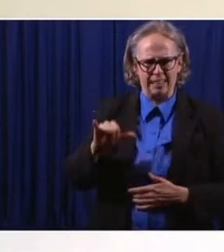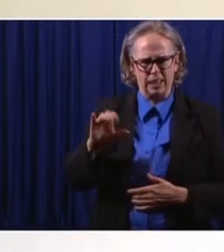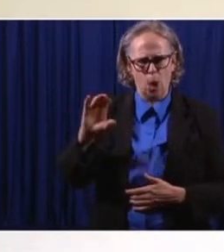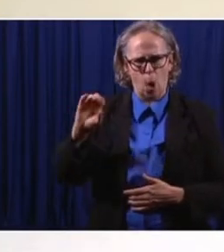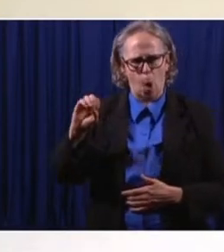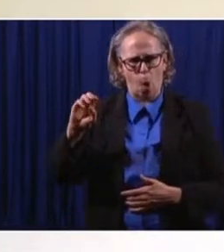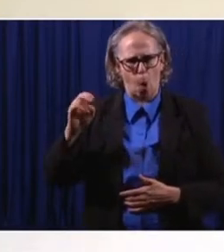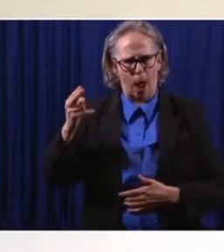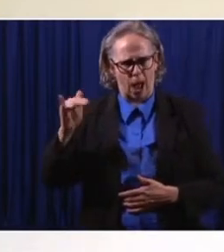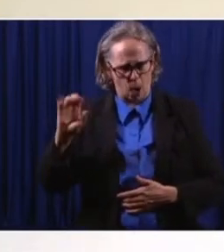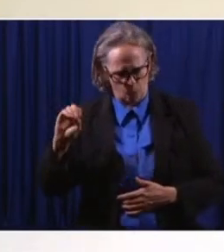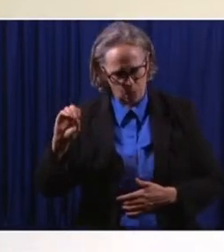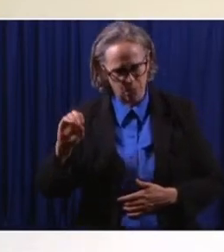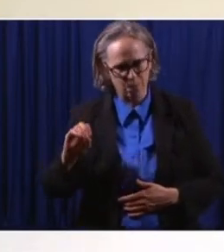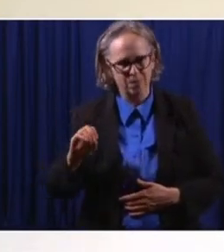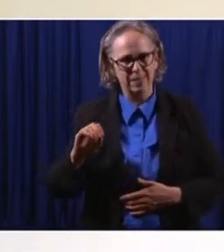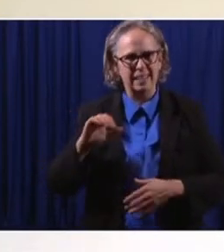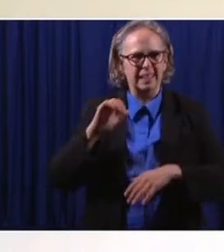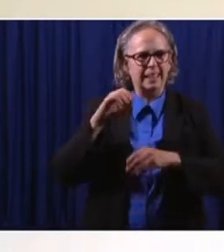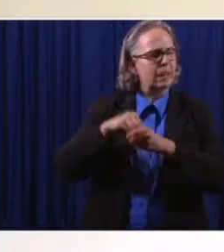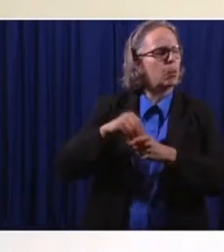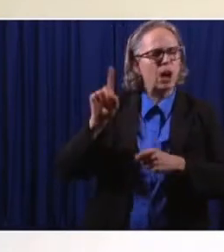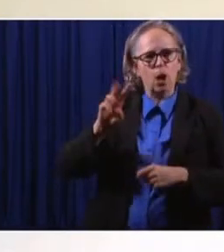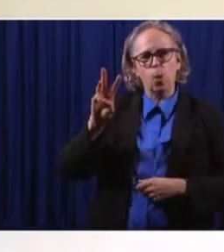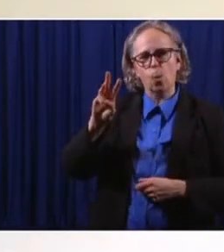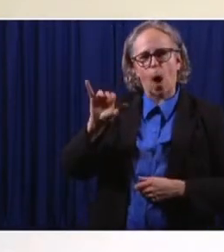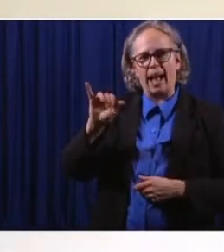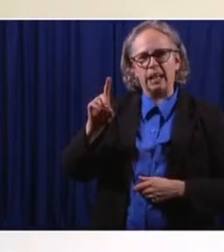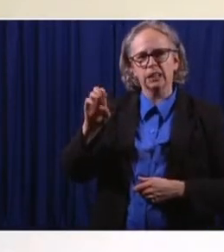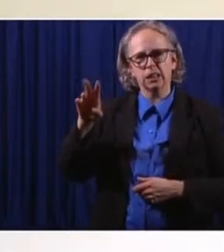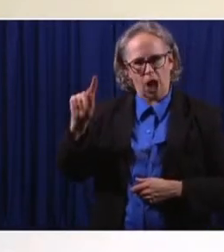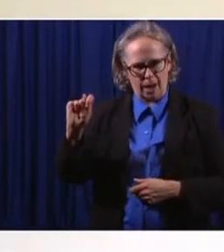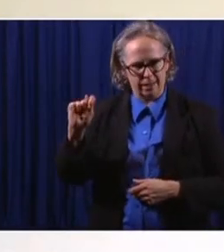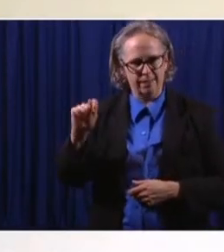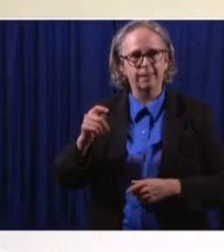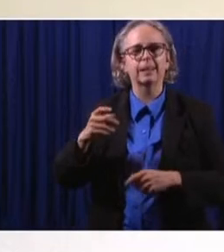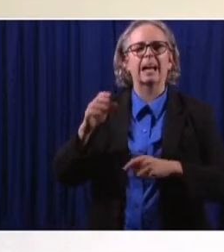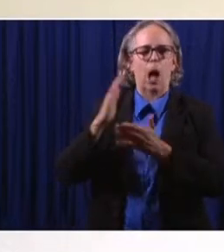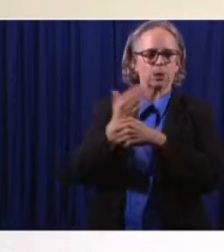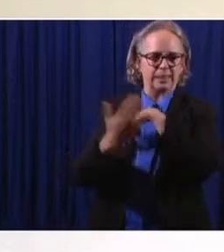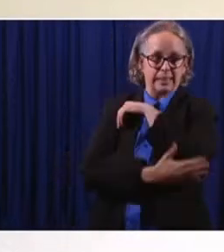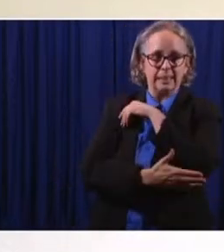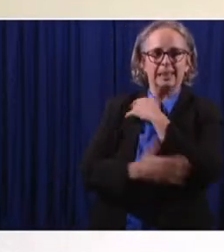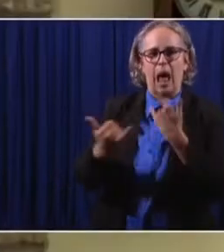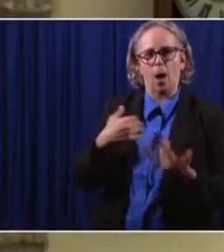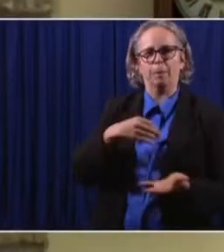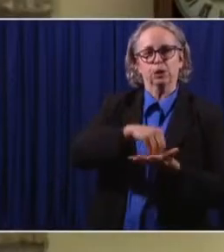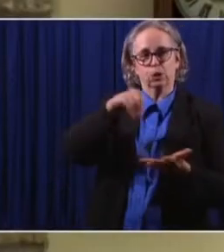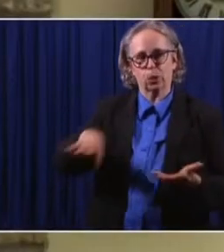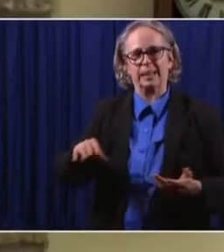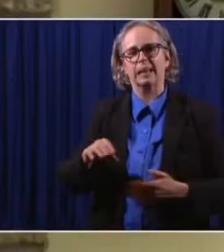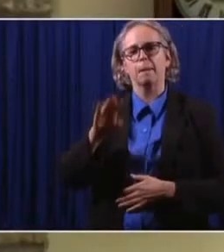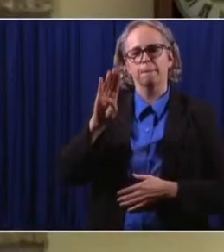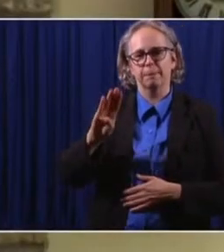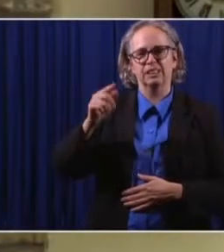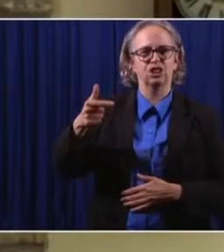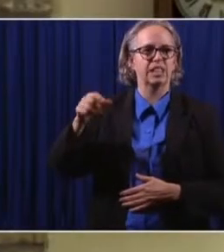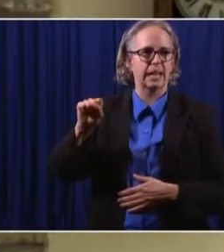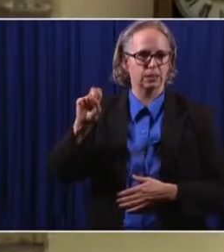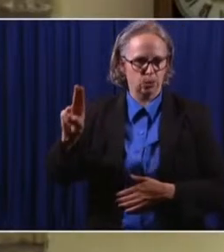High School in Wyandotte County. And you're going to school where now? Bowling Green State University. All right. You want to tell us a little bit about